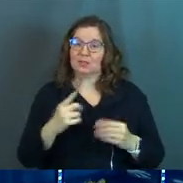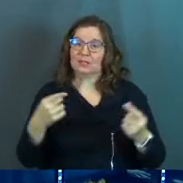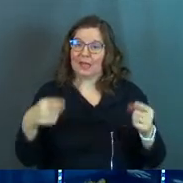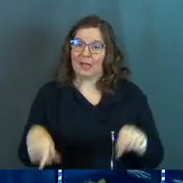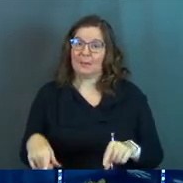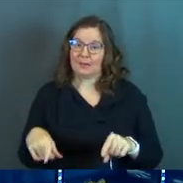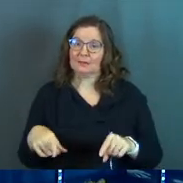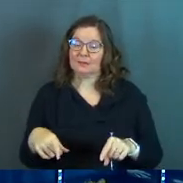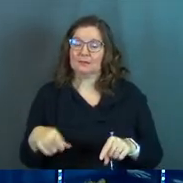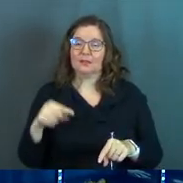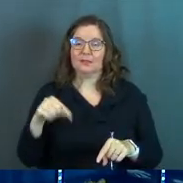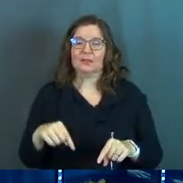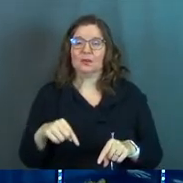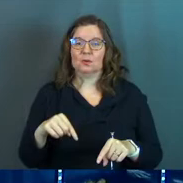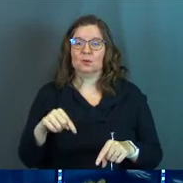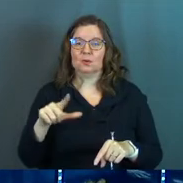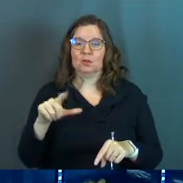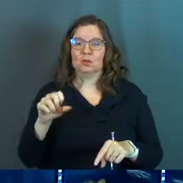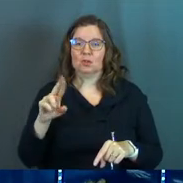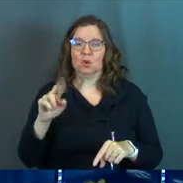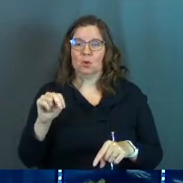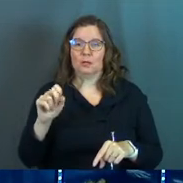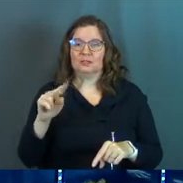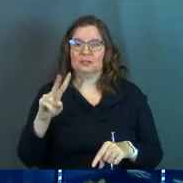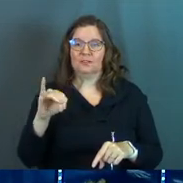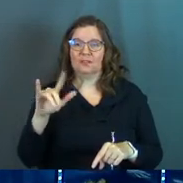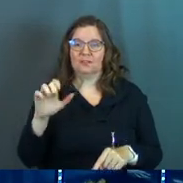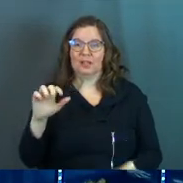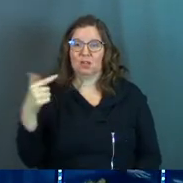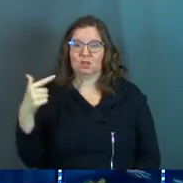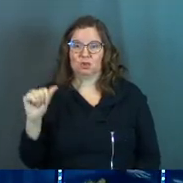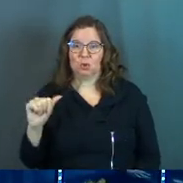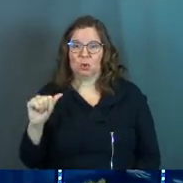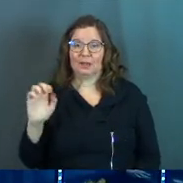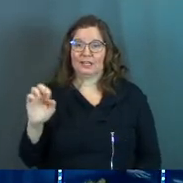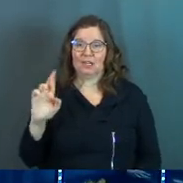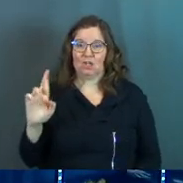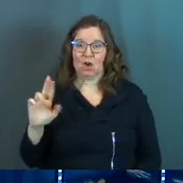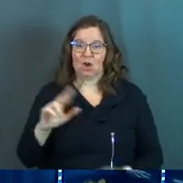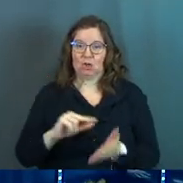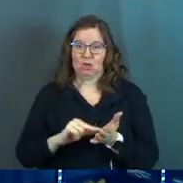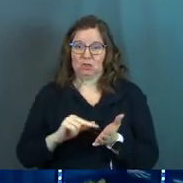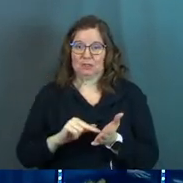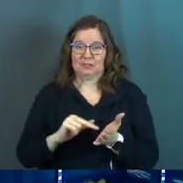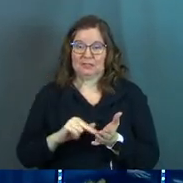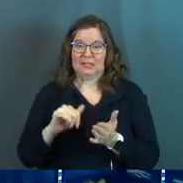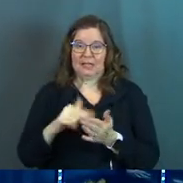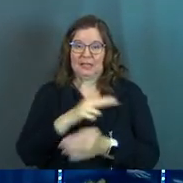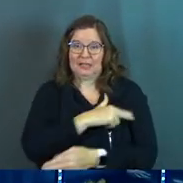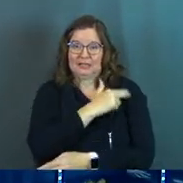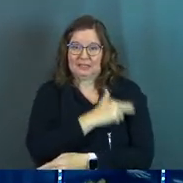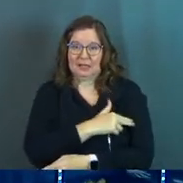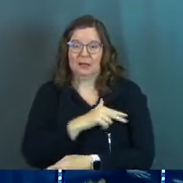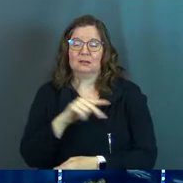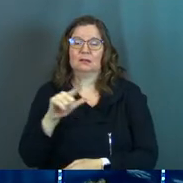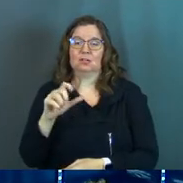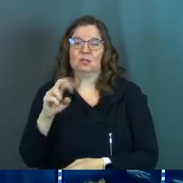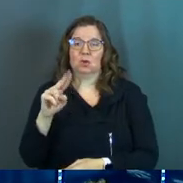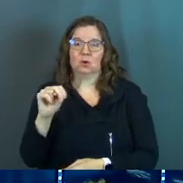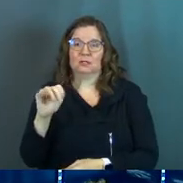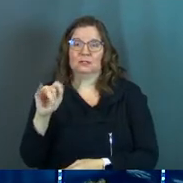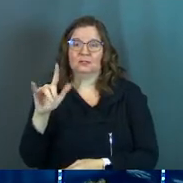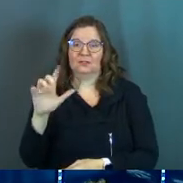actually happened. This was in Lawrenceville, Georgia. There was an ER nurse in this hospital in Lawrenceville,